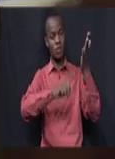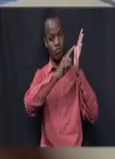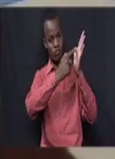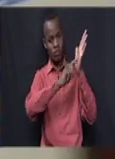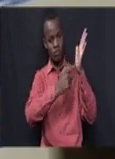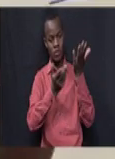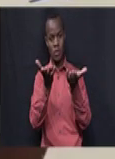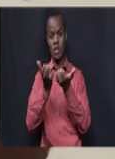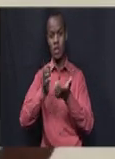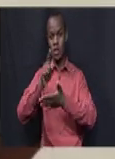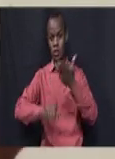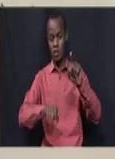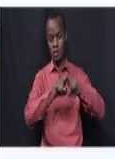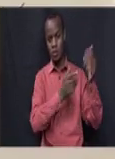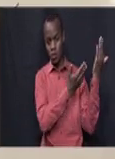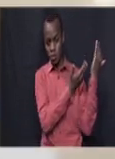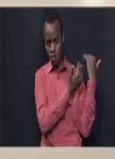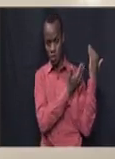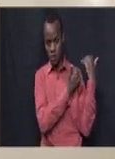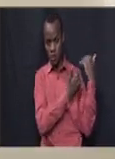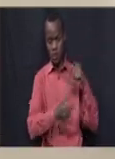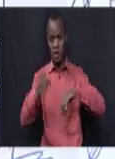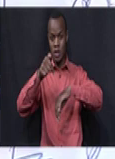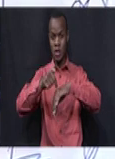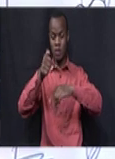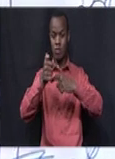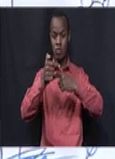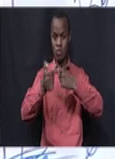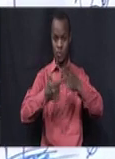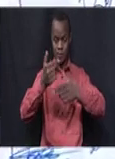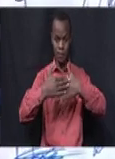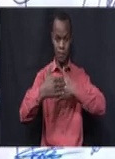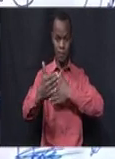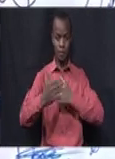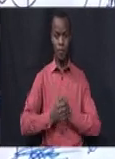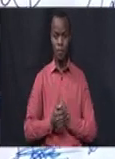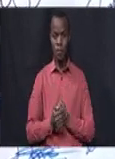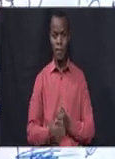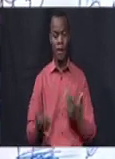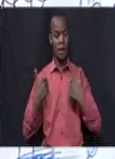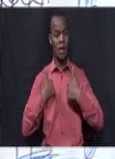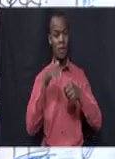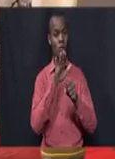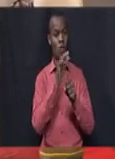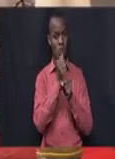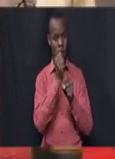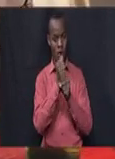hoping that by continuing, of course, we have a lot of work to do.